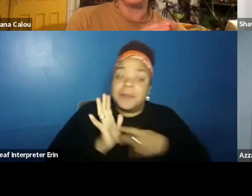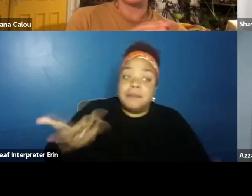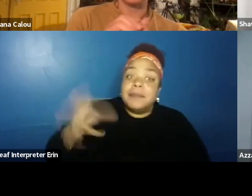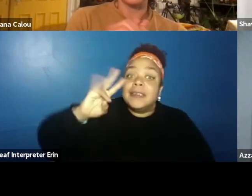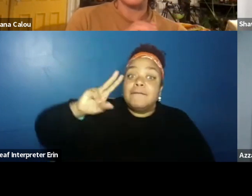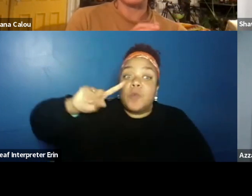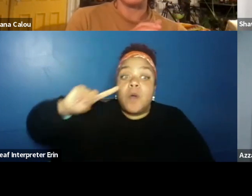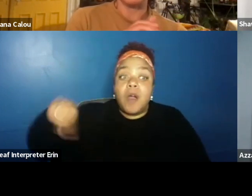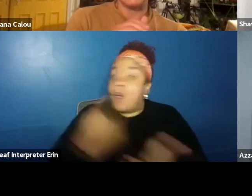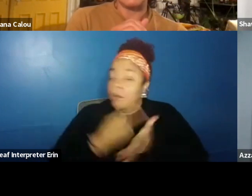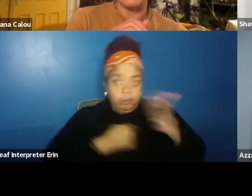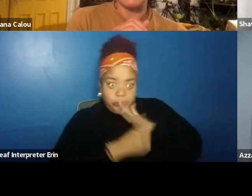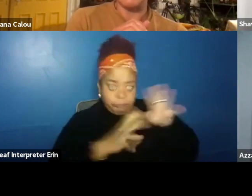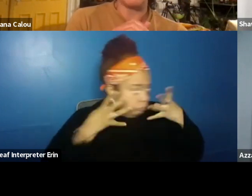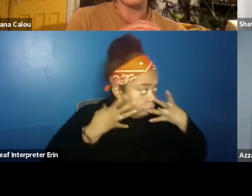It means forced